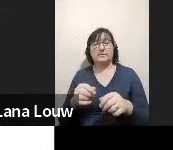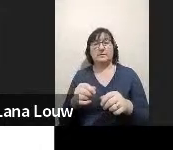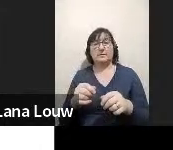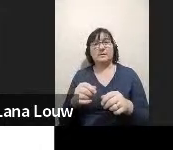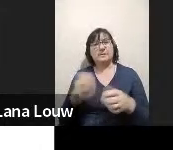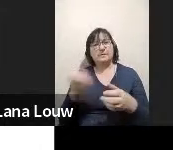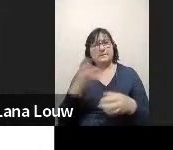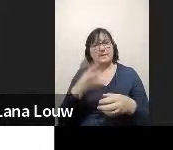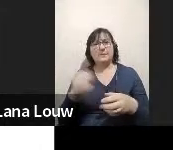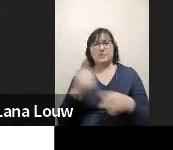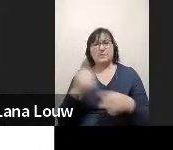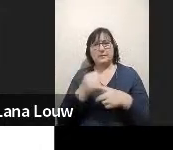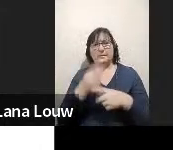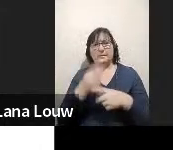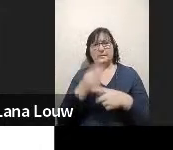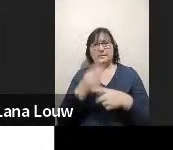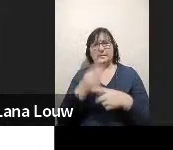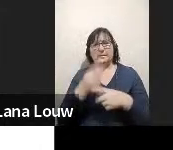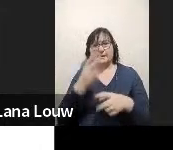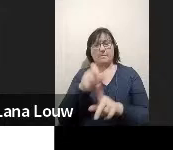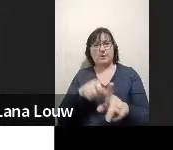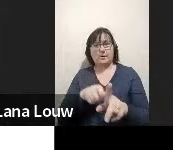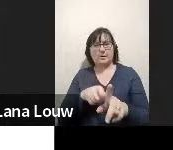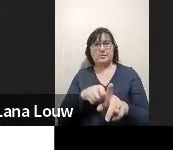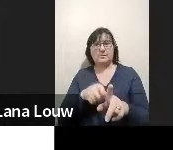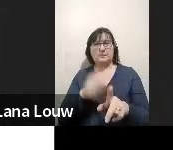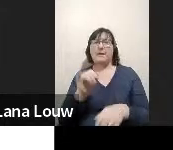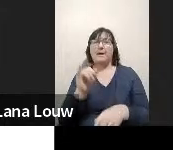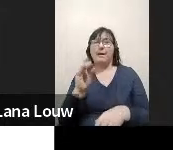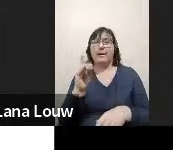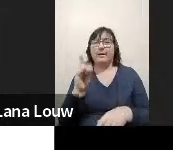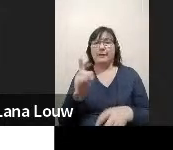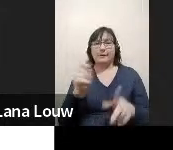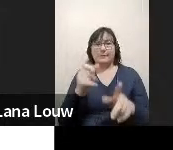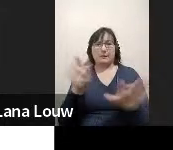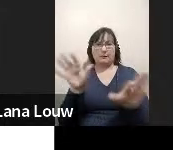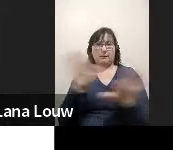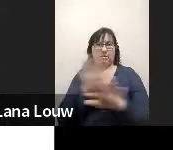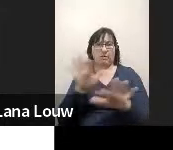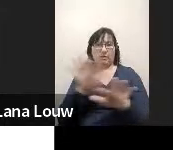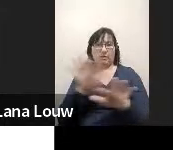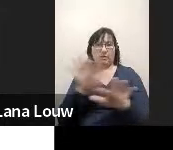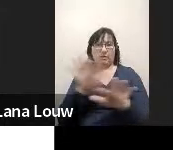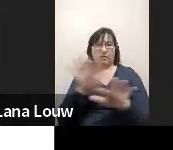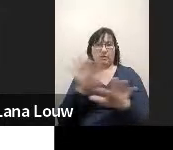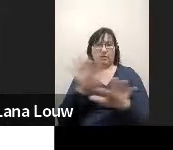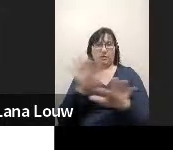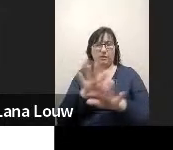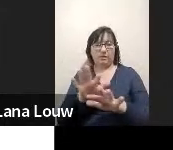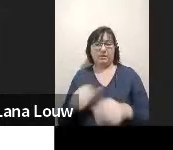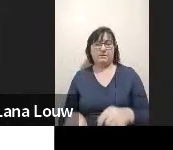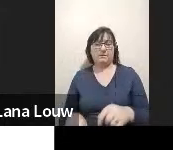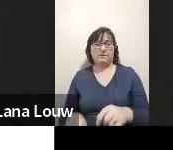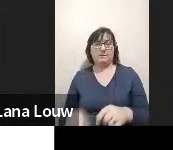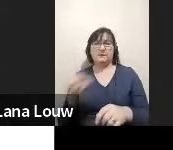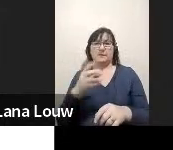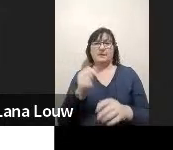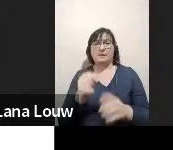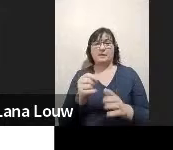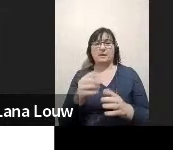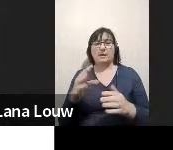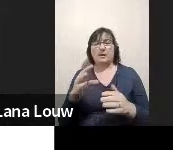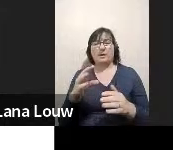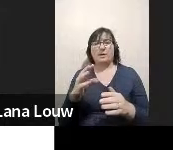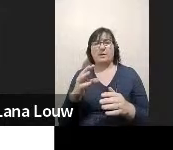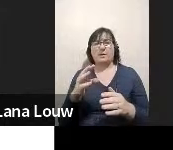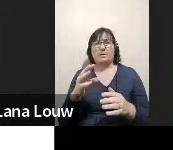selfie, but the ID is blurred out. So we can't, or maybe a copy of the documents are, we can't see the information.